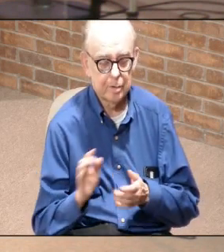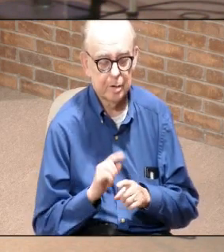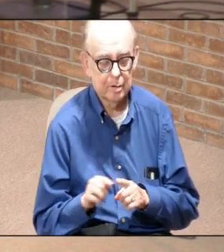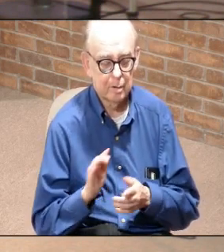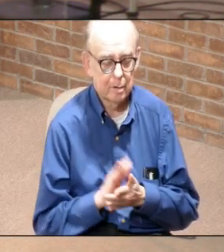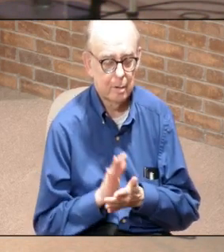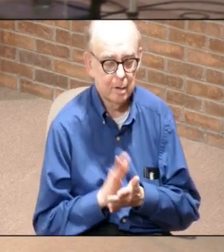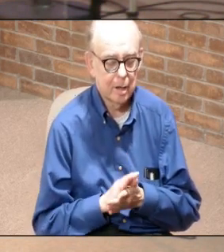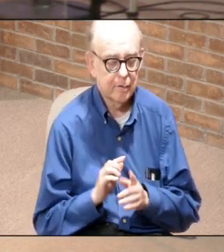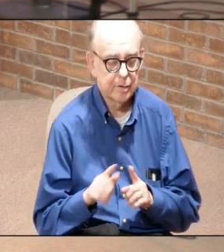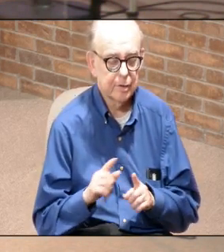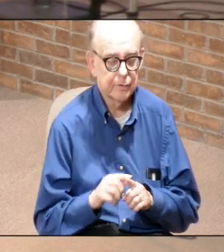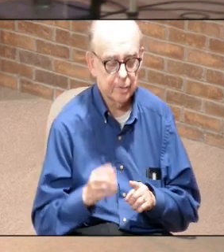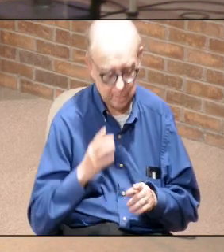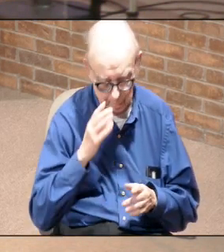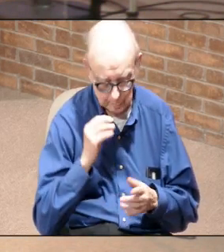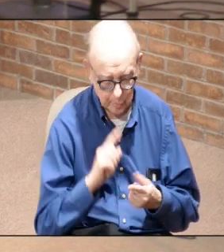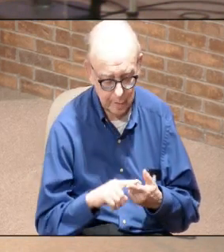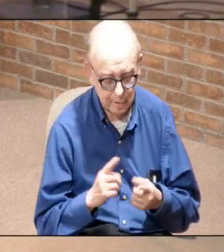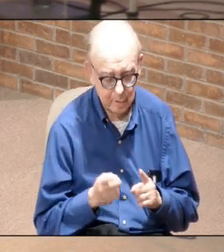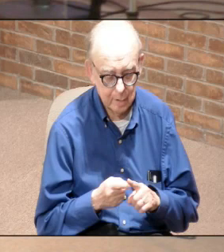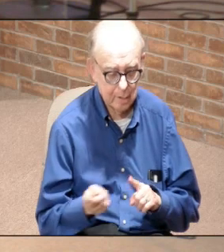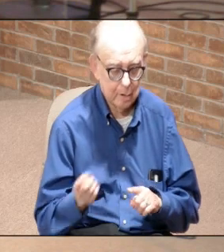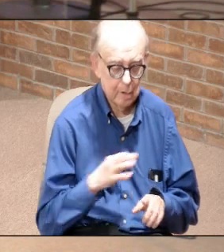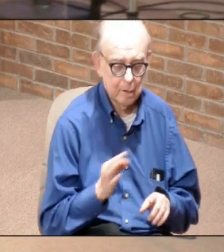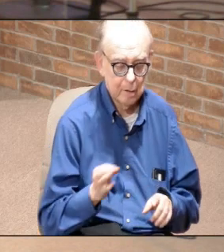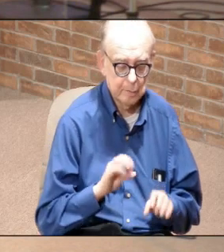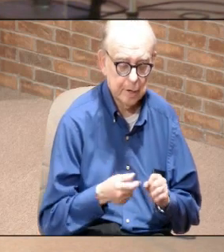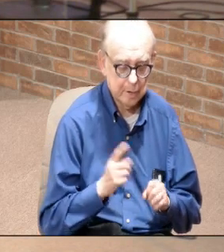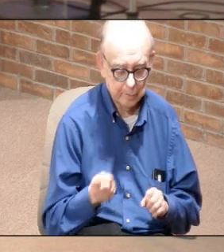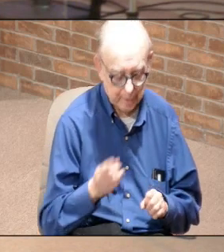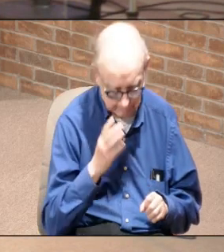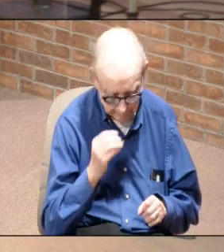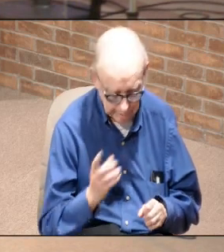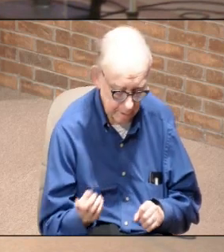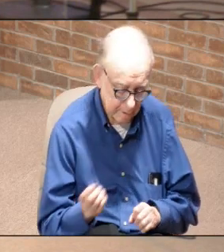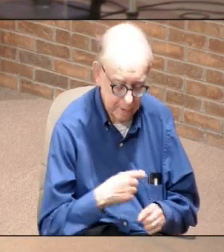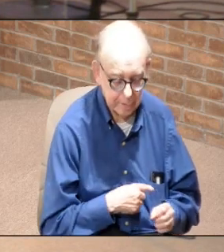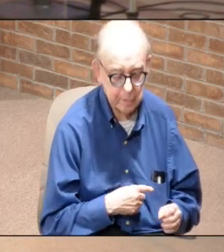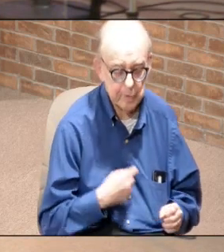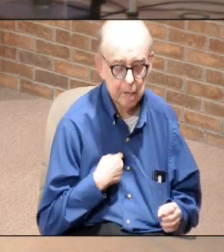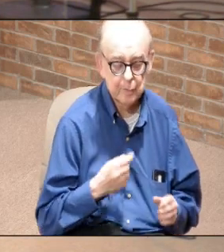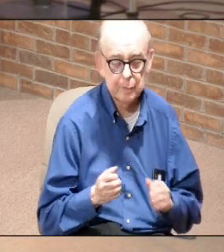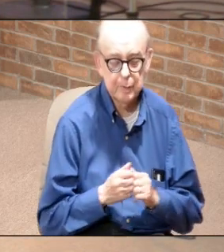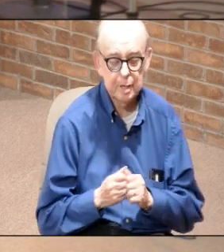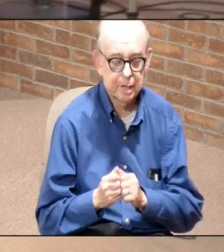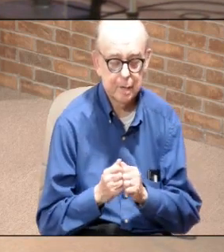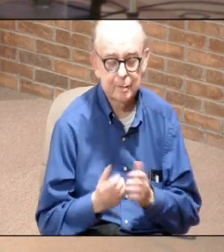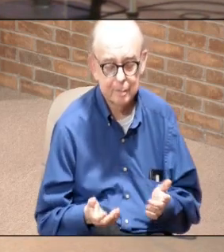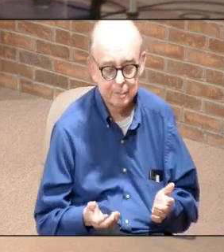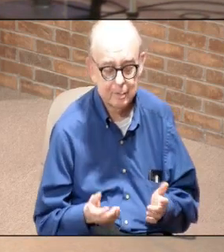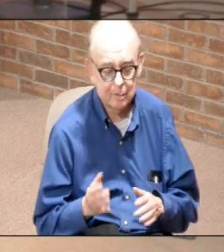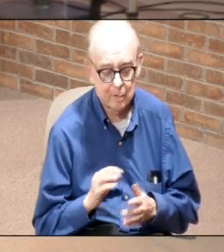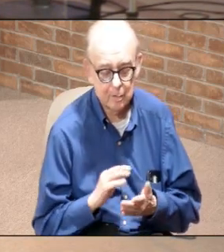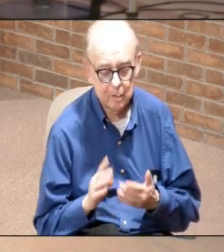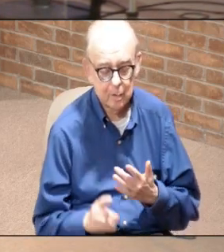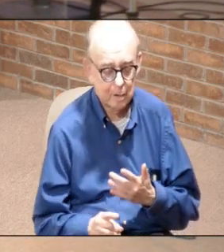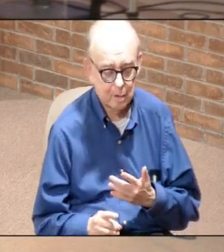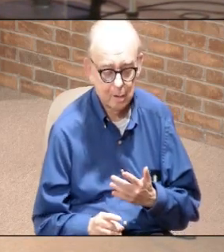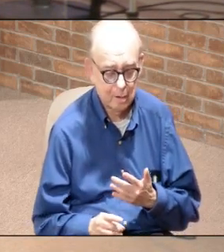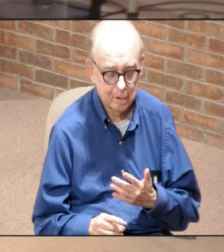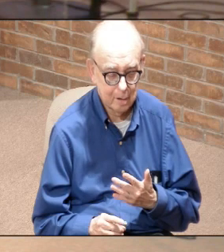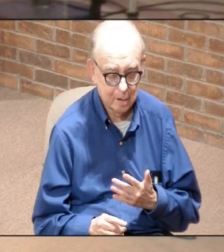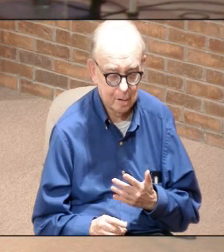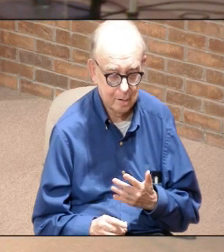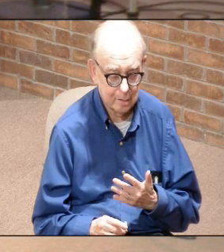She'd have another boyfriend. Come Friday, she'd break up with them. We're back together over the weekend. I don't